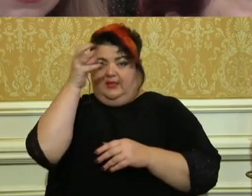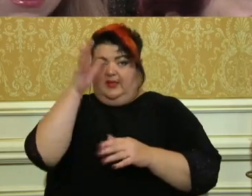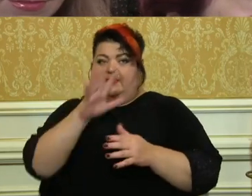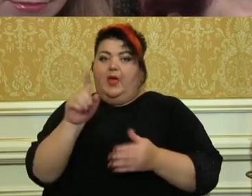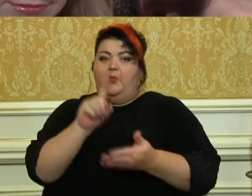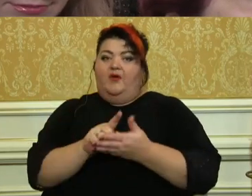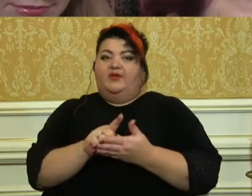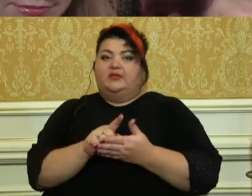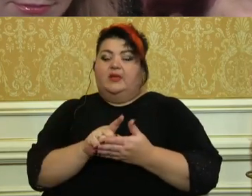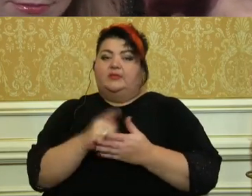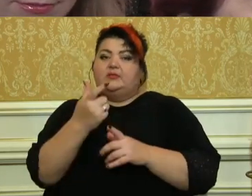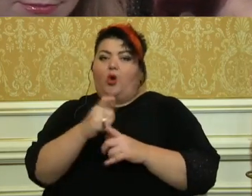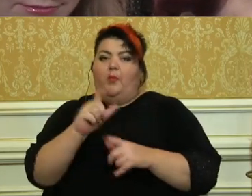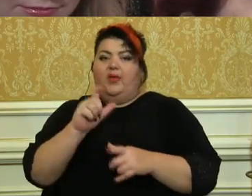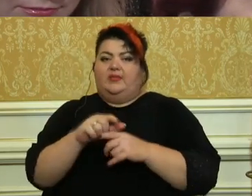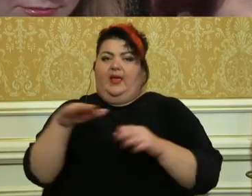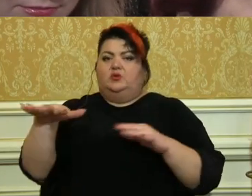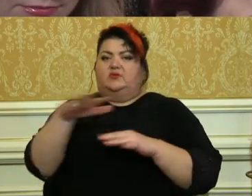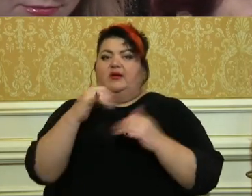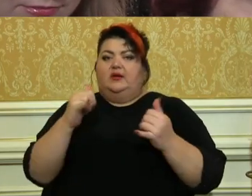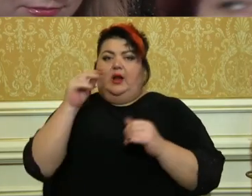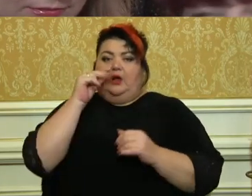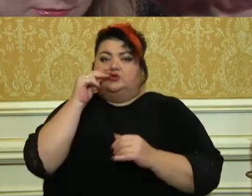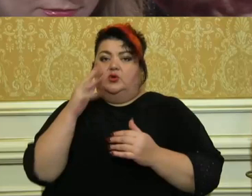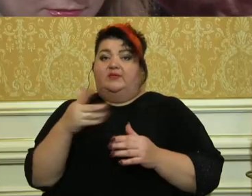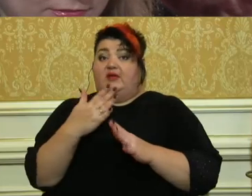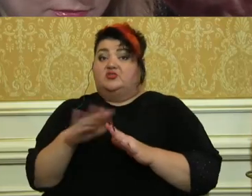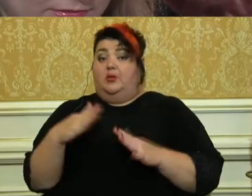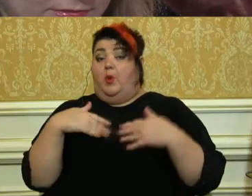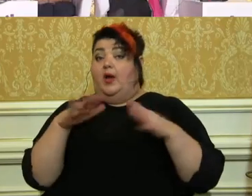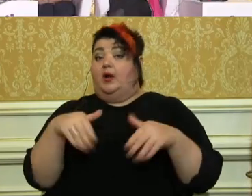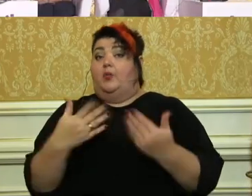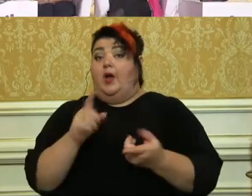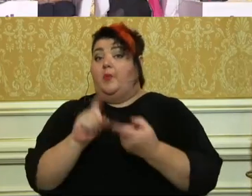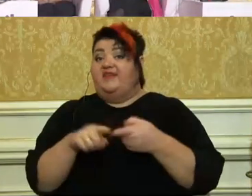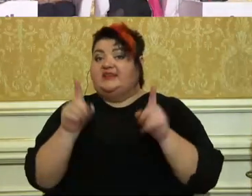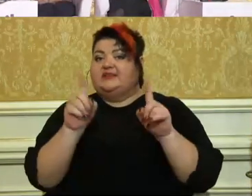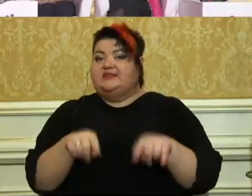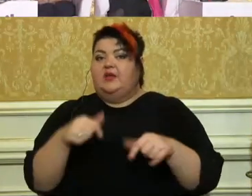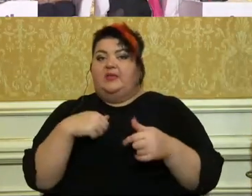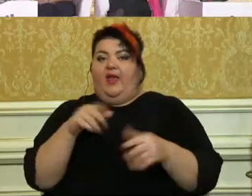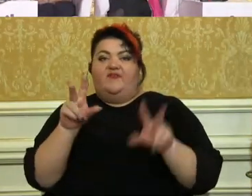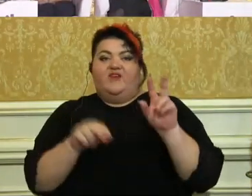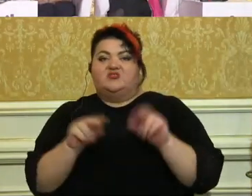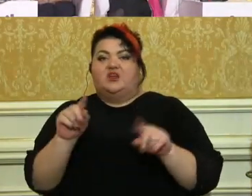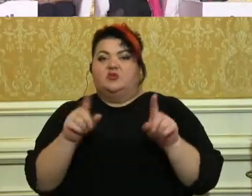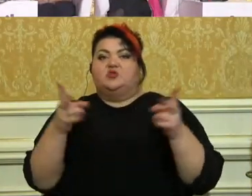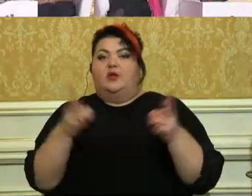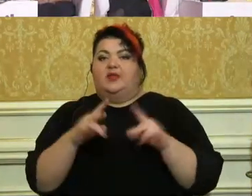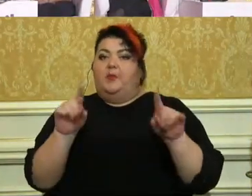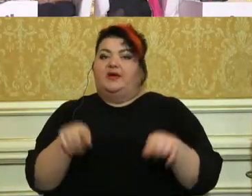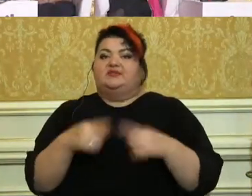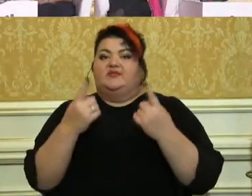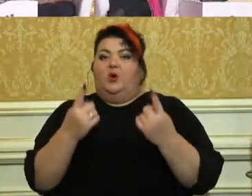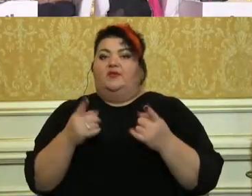So part of my recommendations are linked to these problems. And I suggest to create schools, prizes, challenges, and